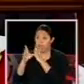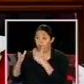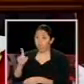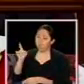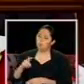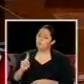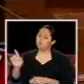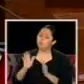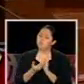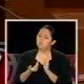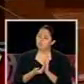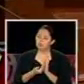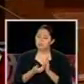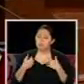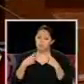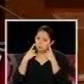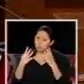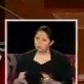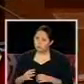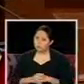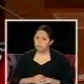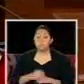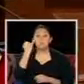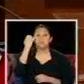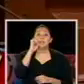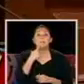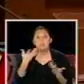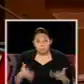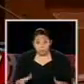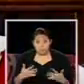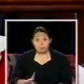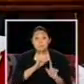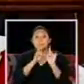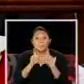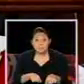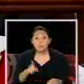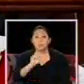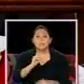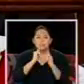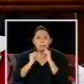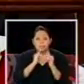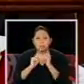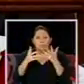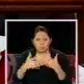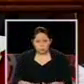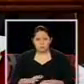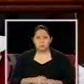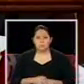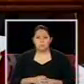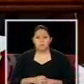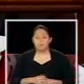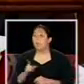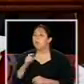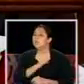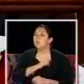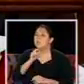decision to is it already answered? It was an interview. It was in news articles, Your